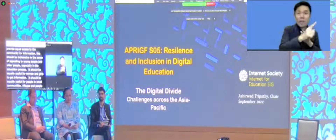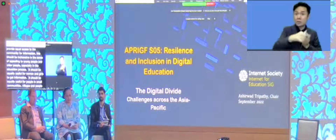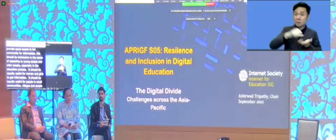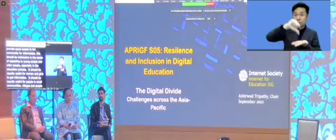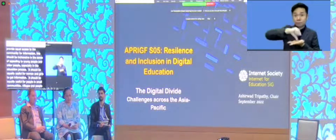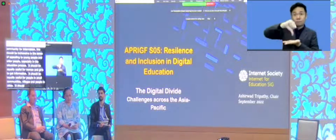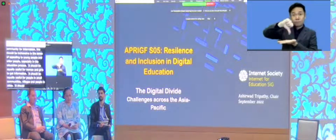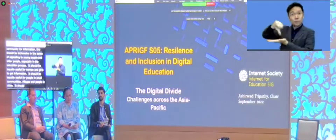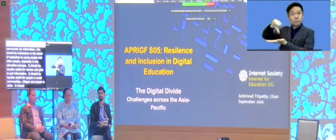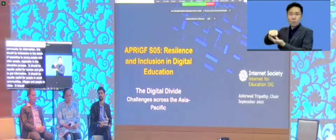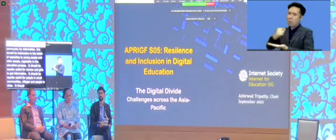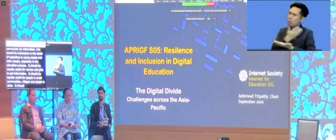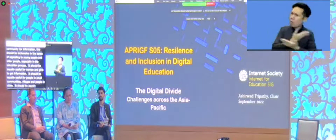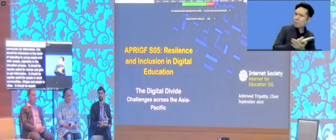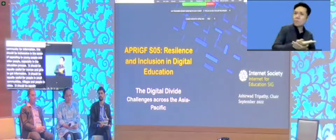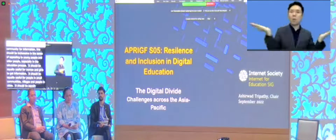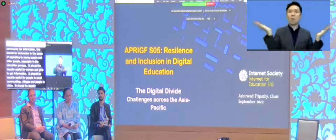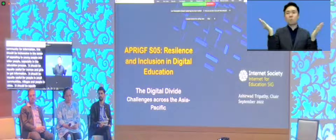equally useful